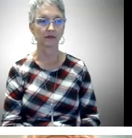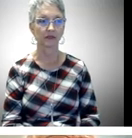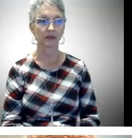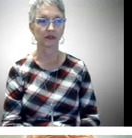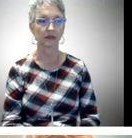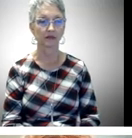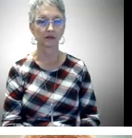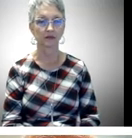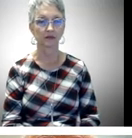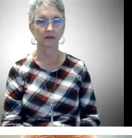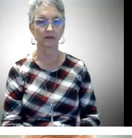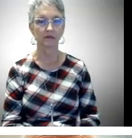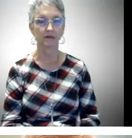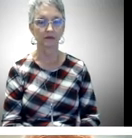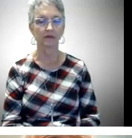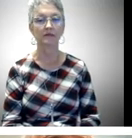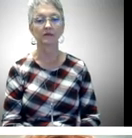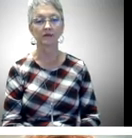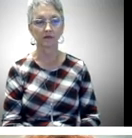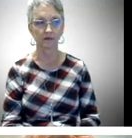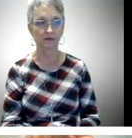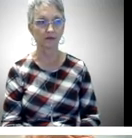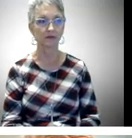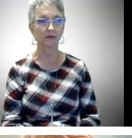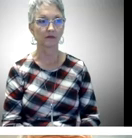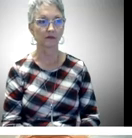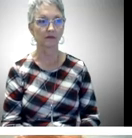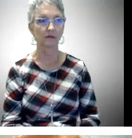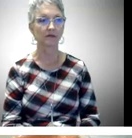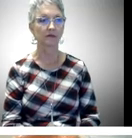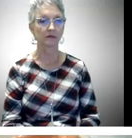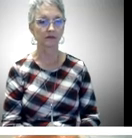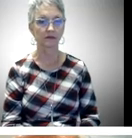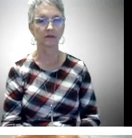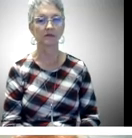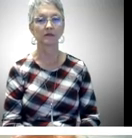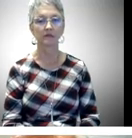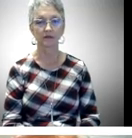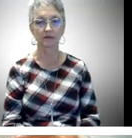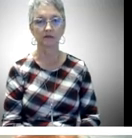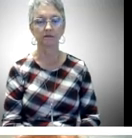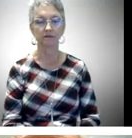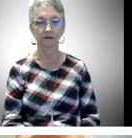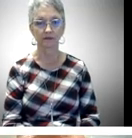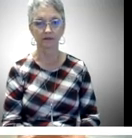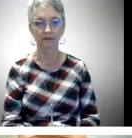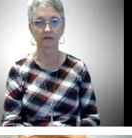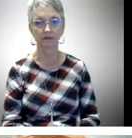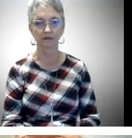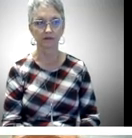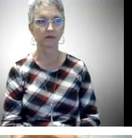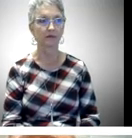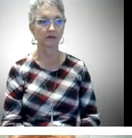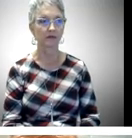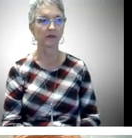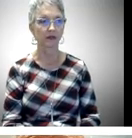the case. So we got to look at assistive technology. We have to look at the modes of communication for different people with